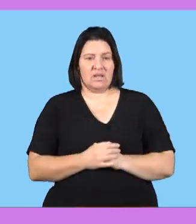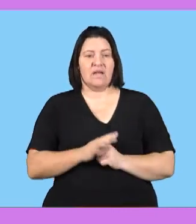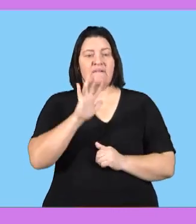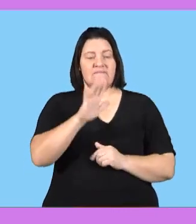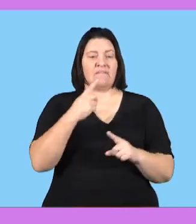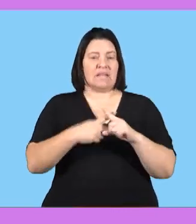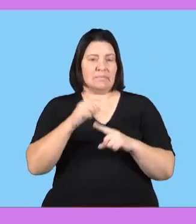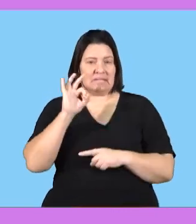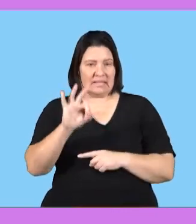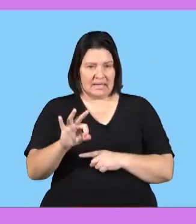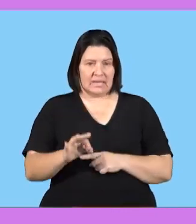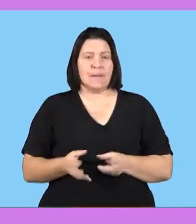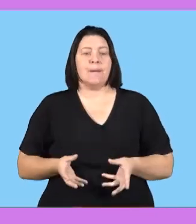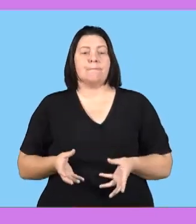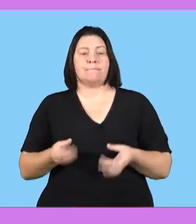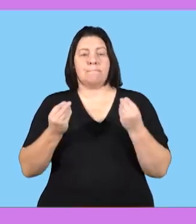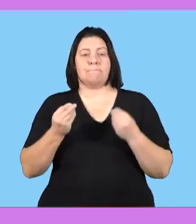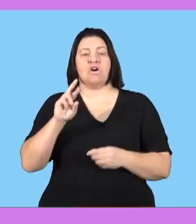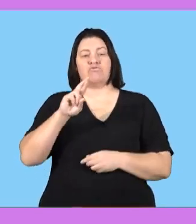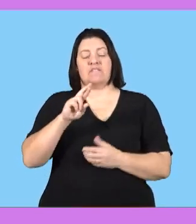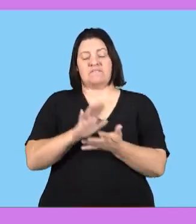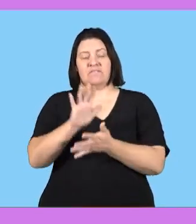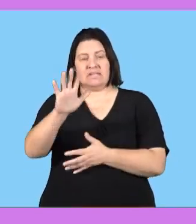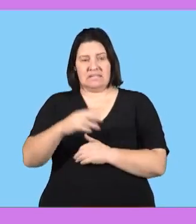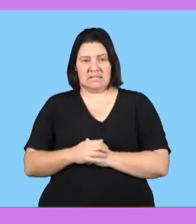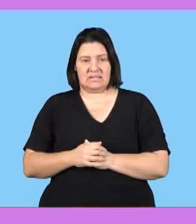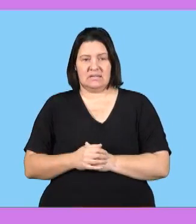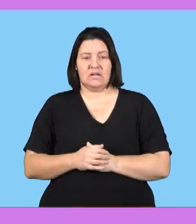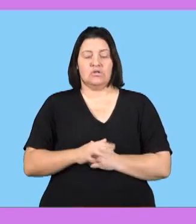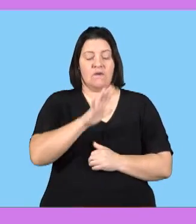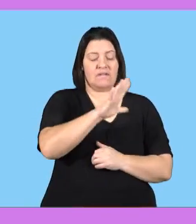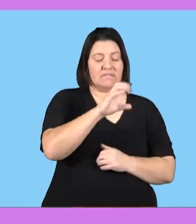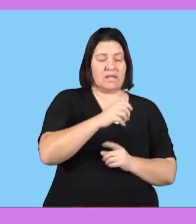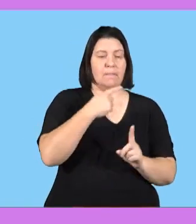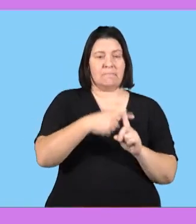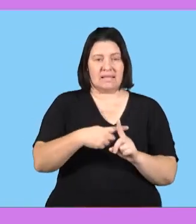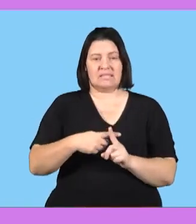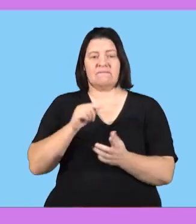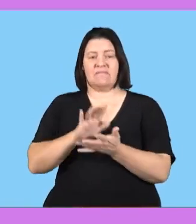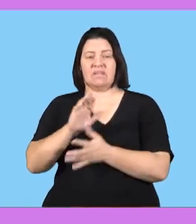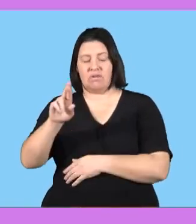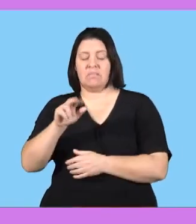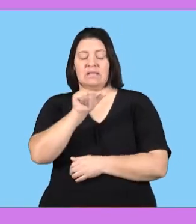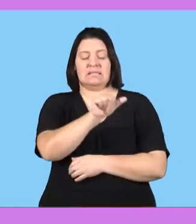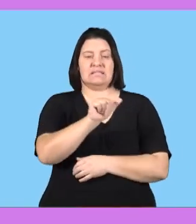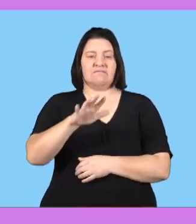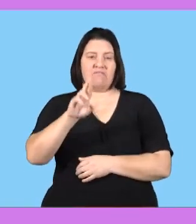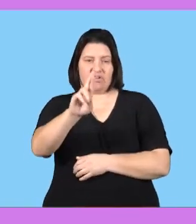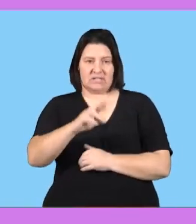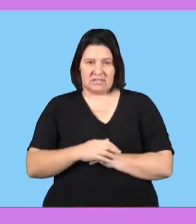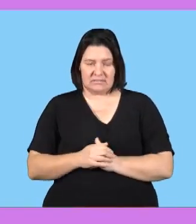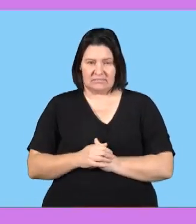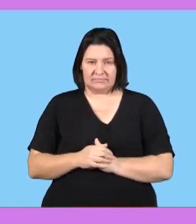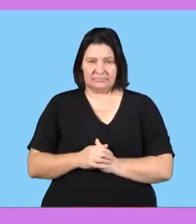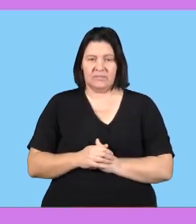rand times 3 will give you 15 rand. Then 15 rand plus 50 rand is 65 rand. So